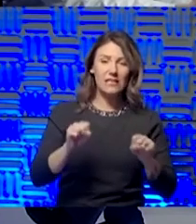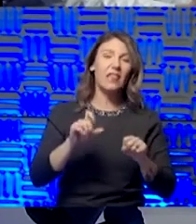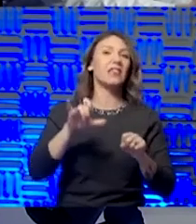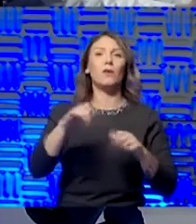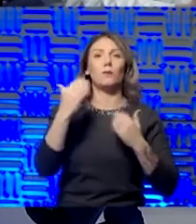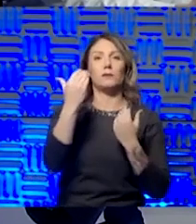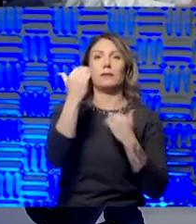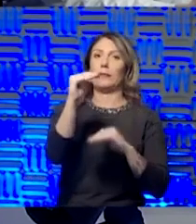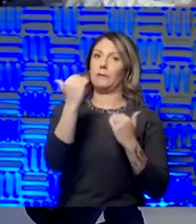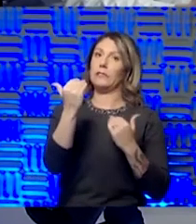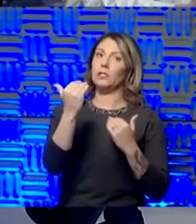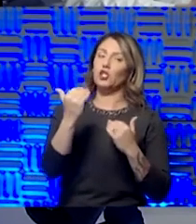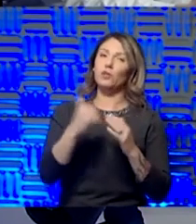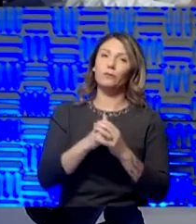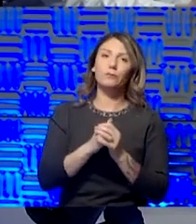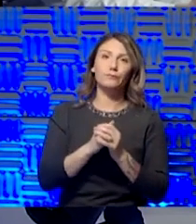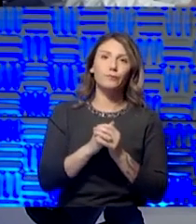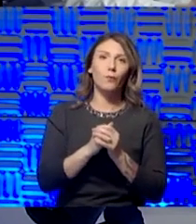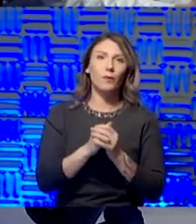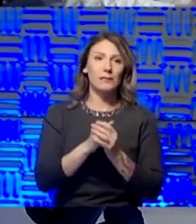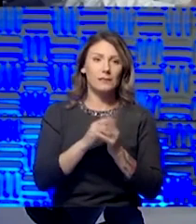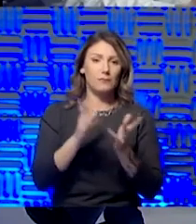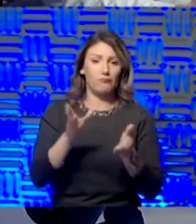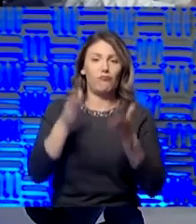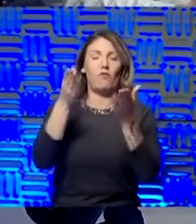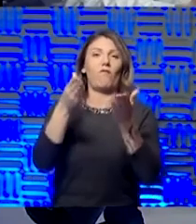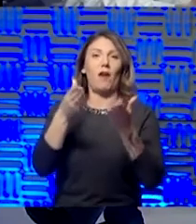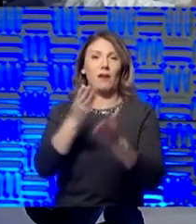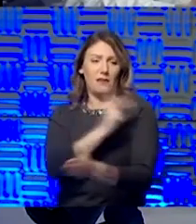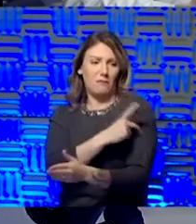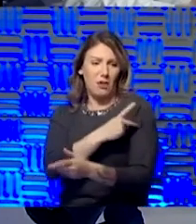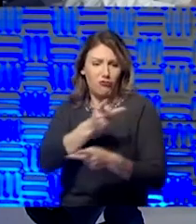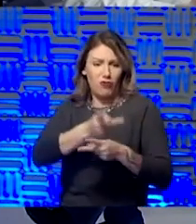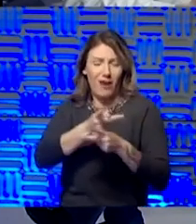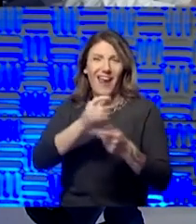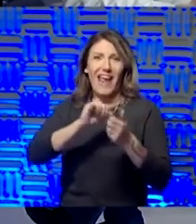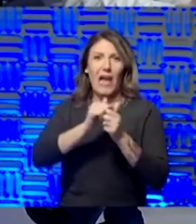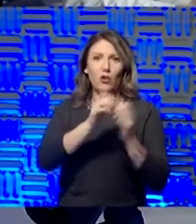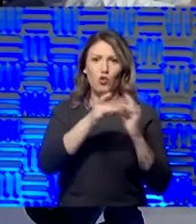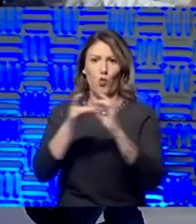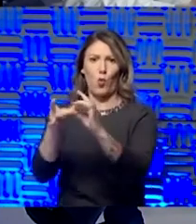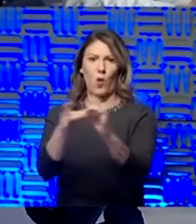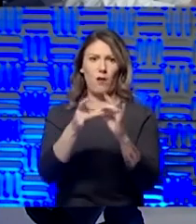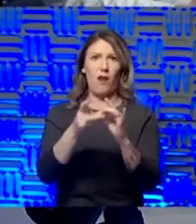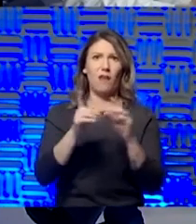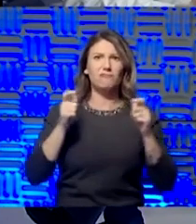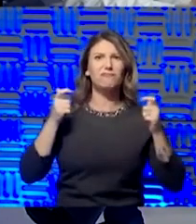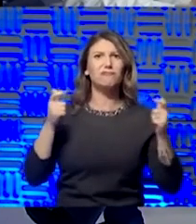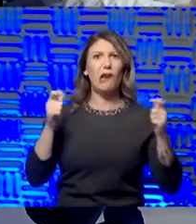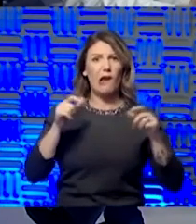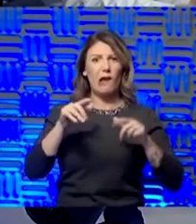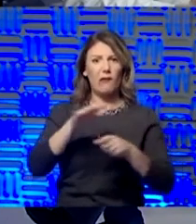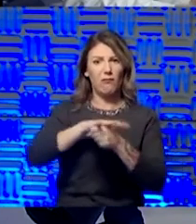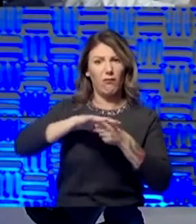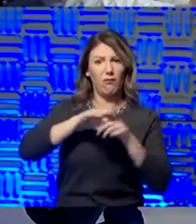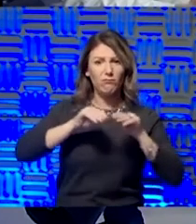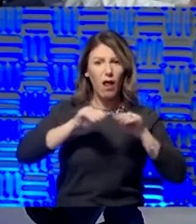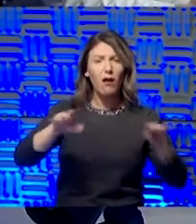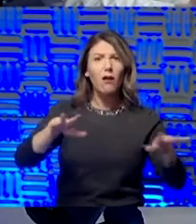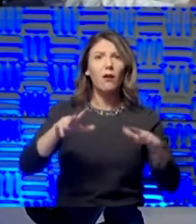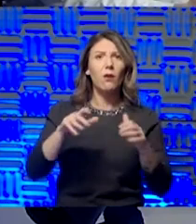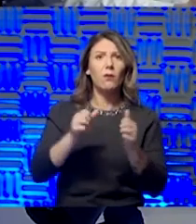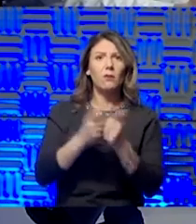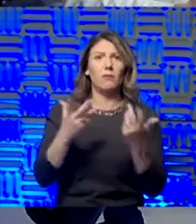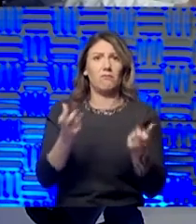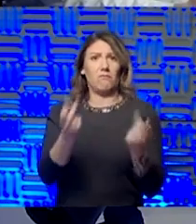limitation, you know, to delivering patient care is how do you coordinate that across such a large area with multiple health